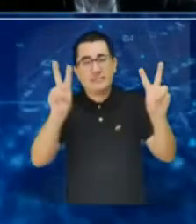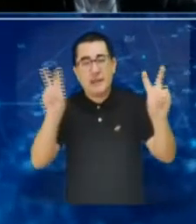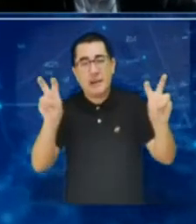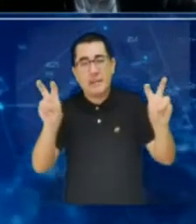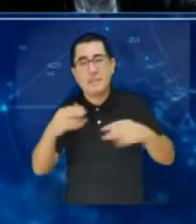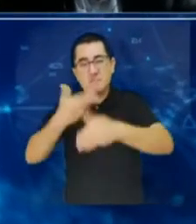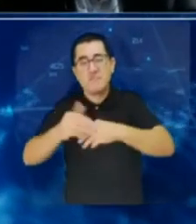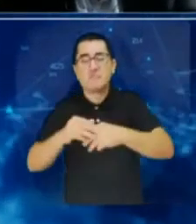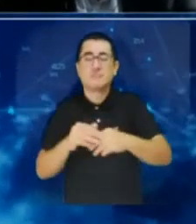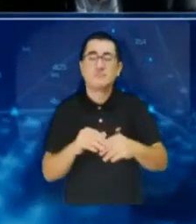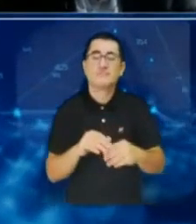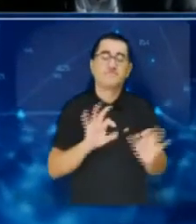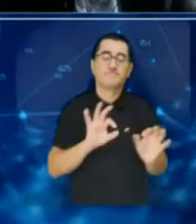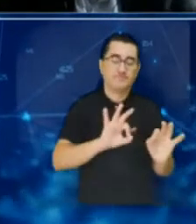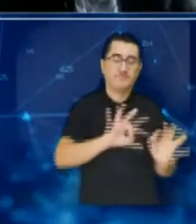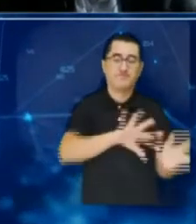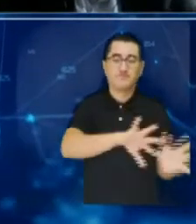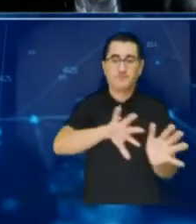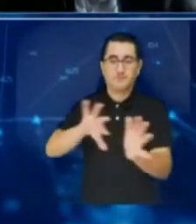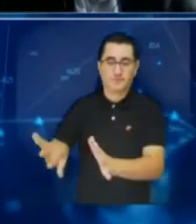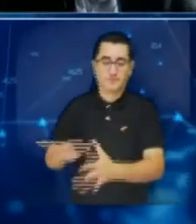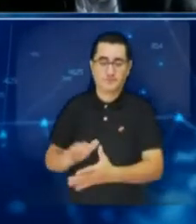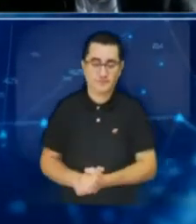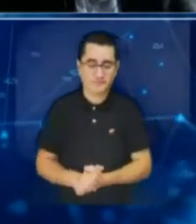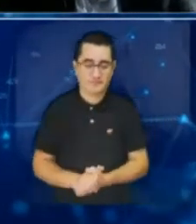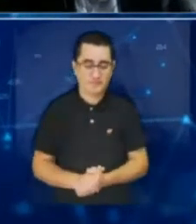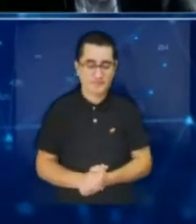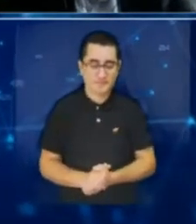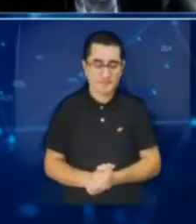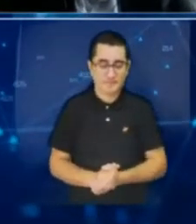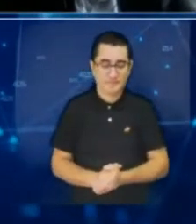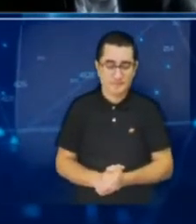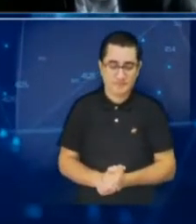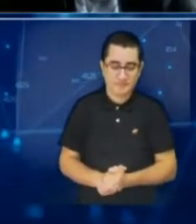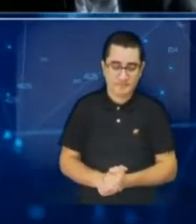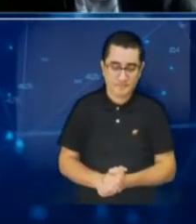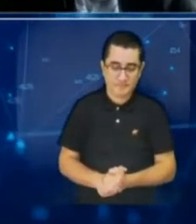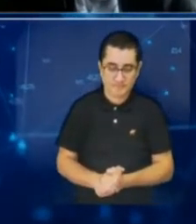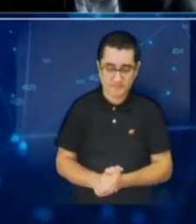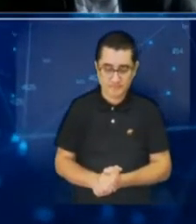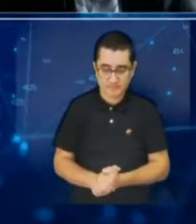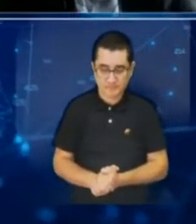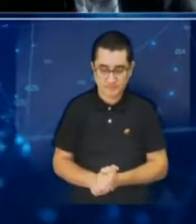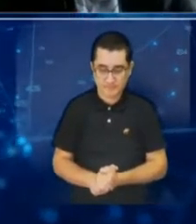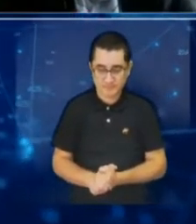to study commission number four.